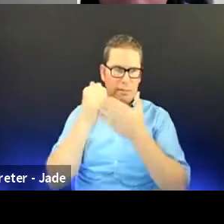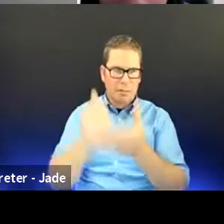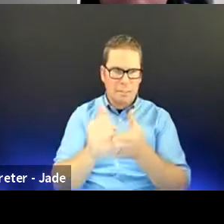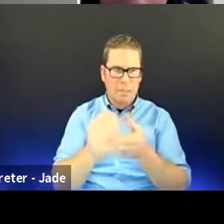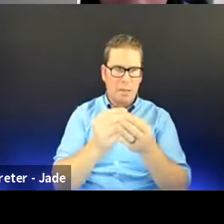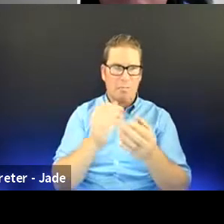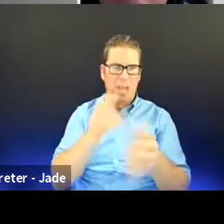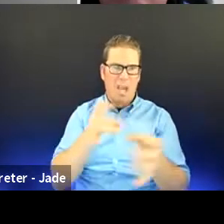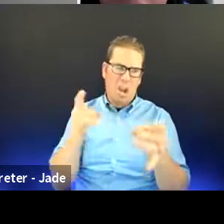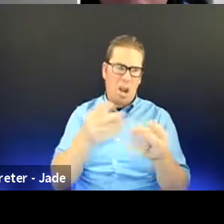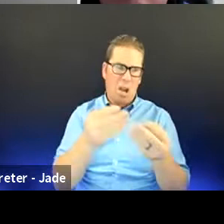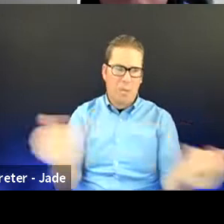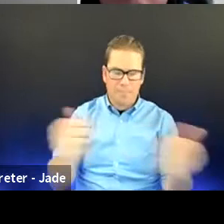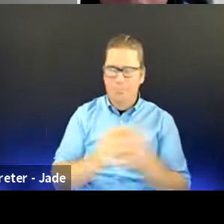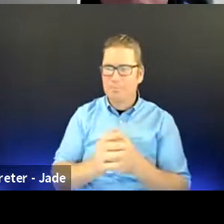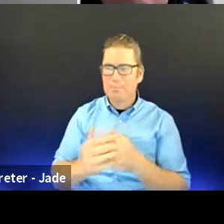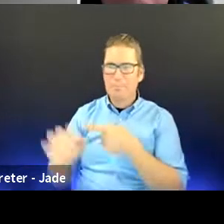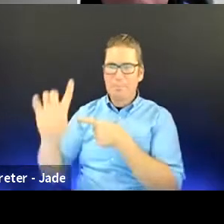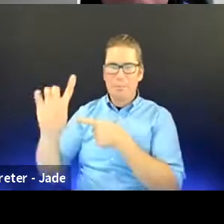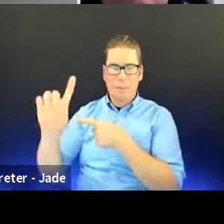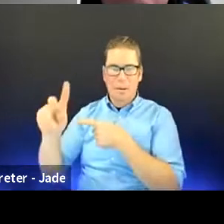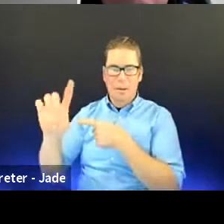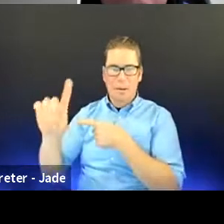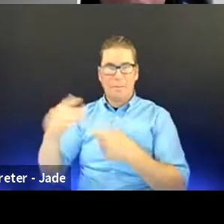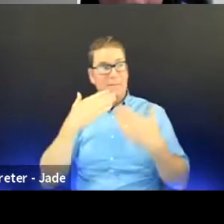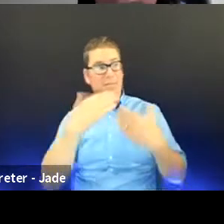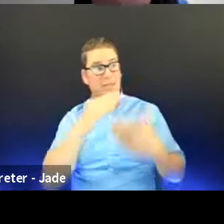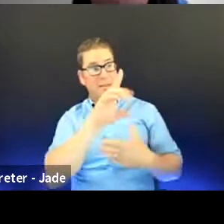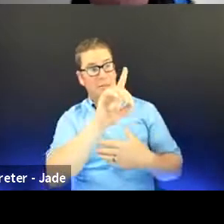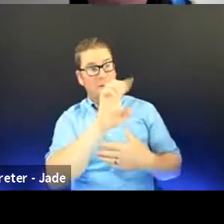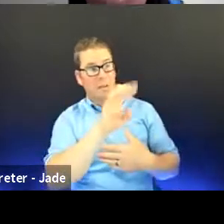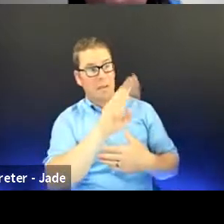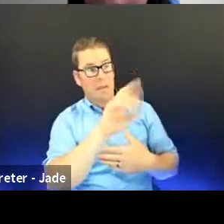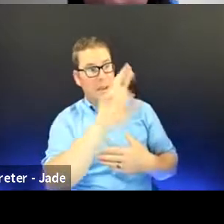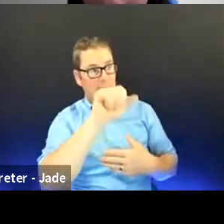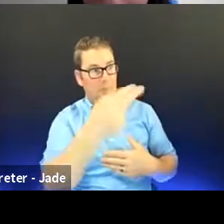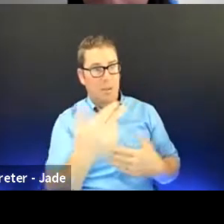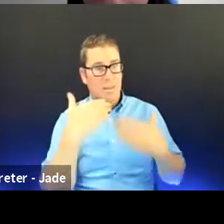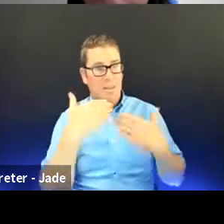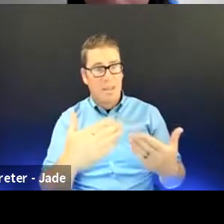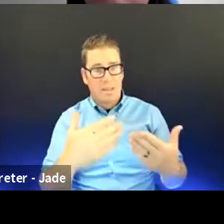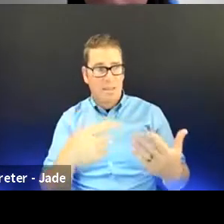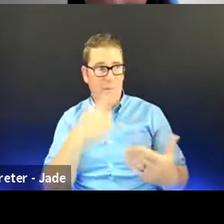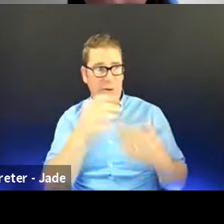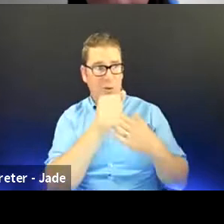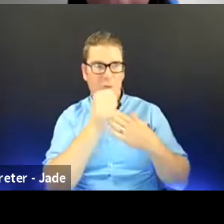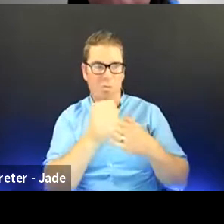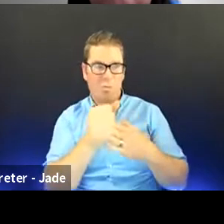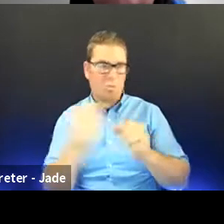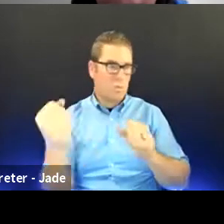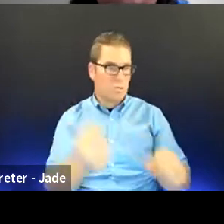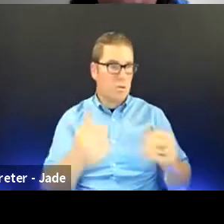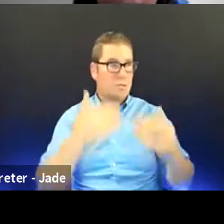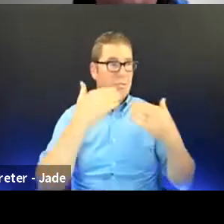all the work that you're doing in your leadership role and in our community and helping combat this. Anybody else would like